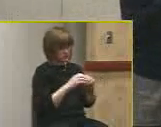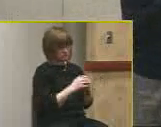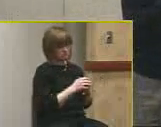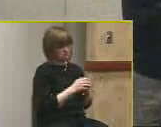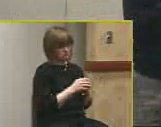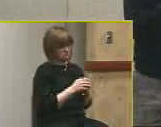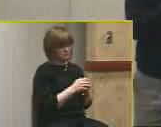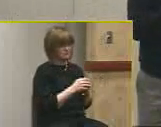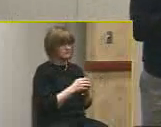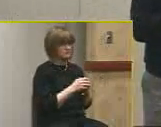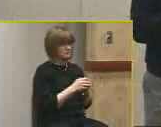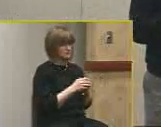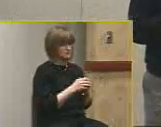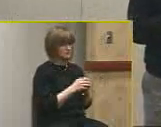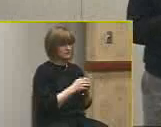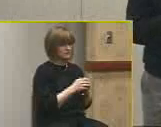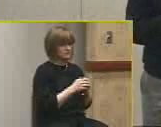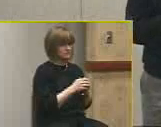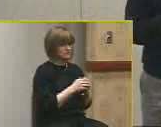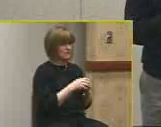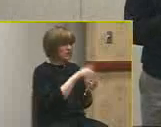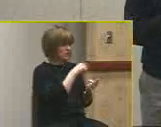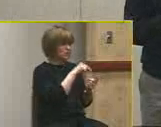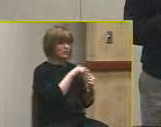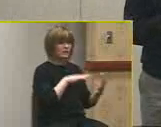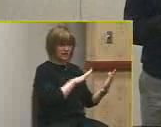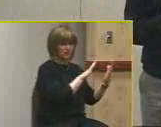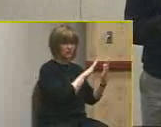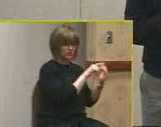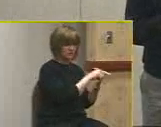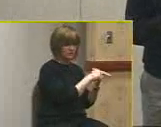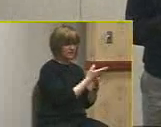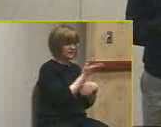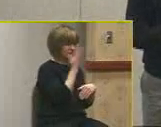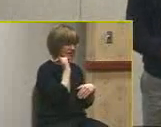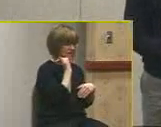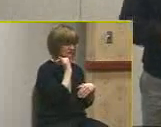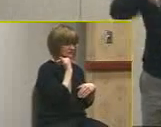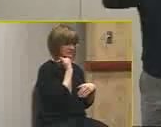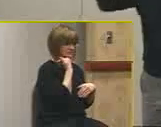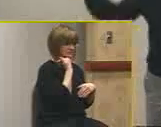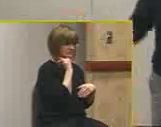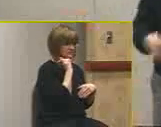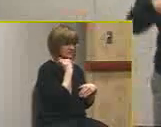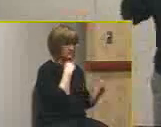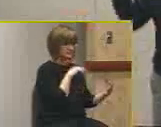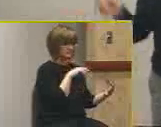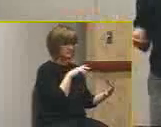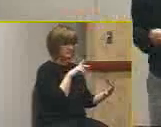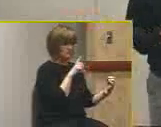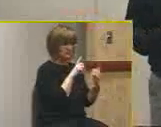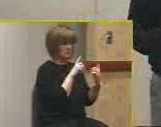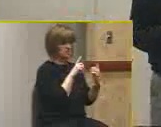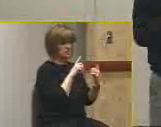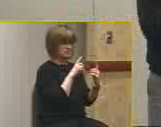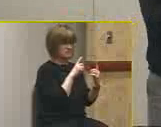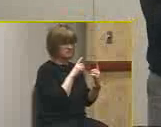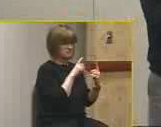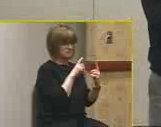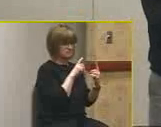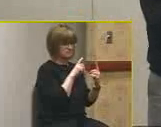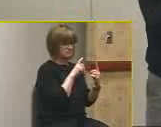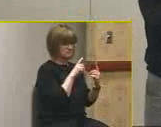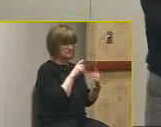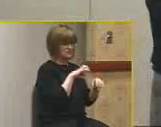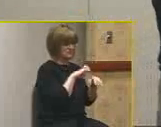Although, when we confront him like that in the past, it was met with, right, so we might just be setting